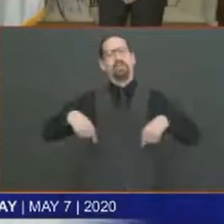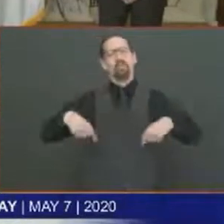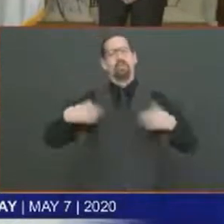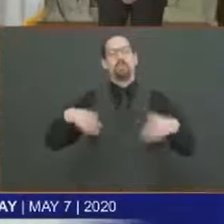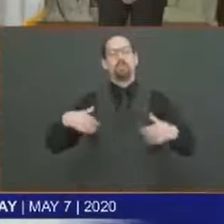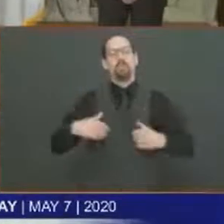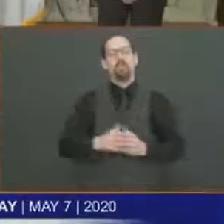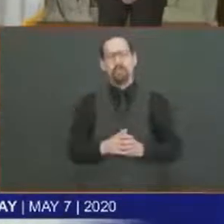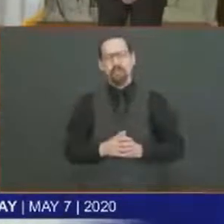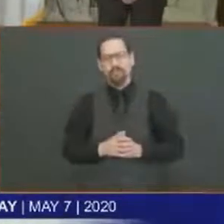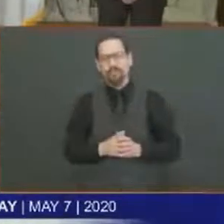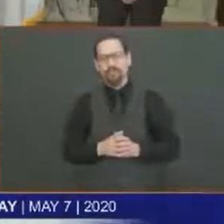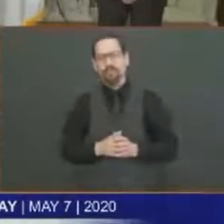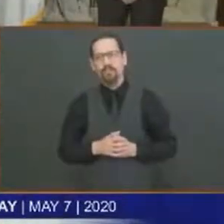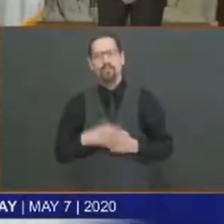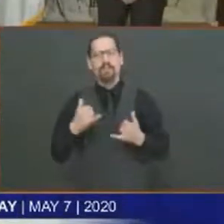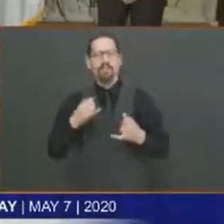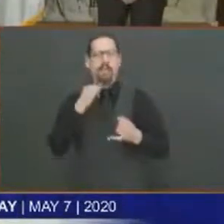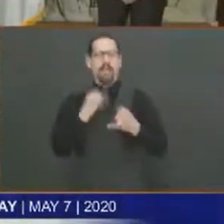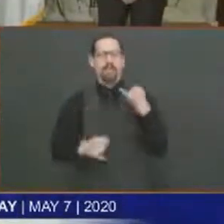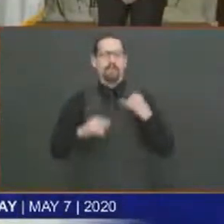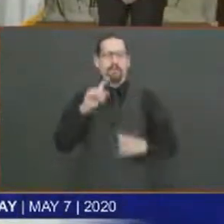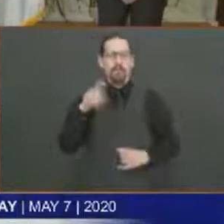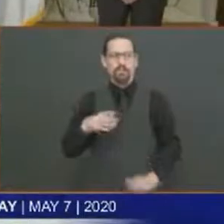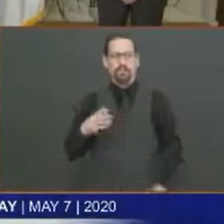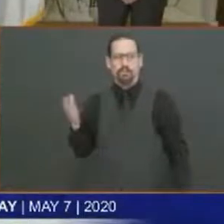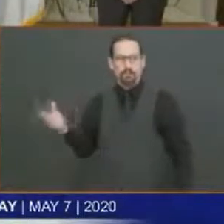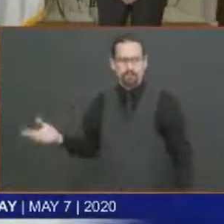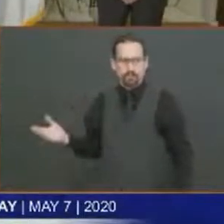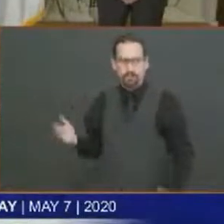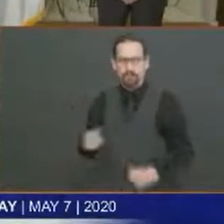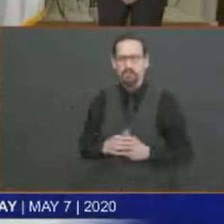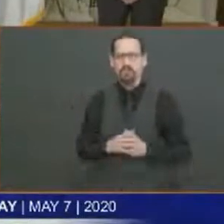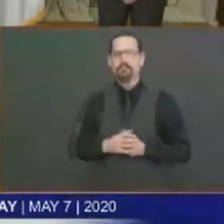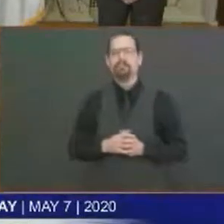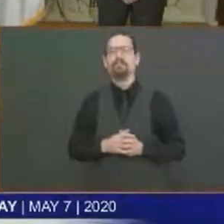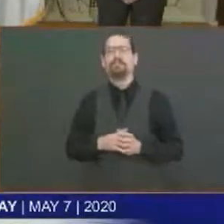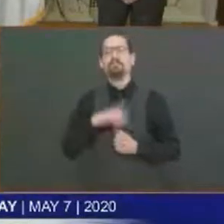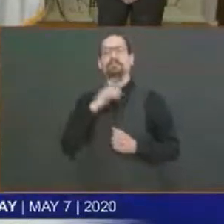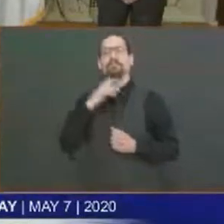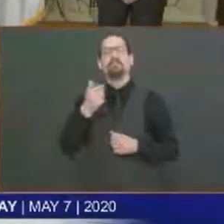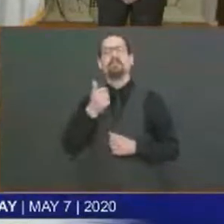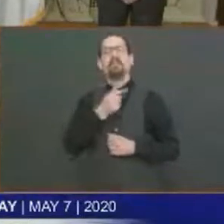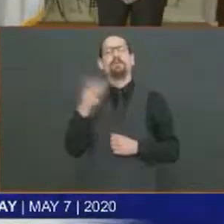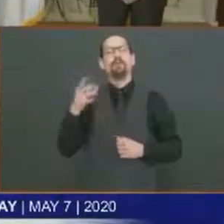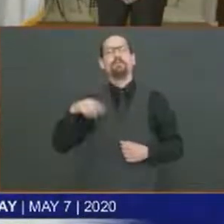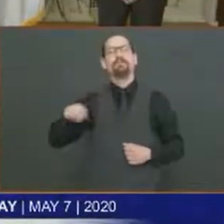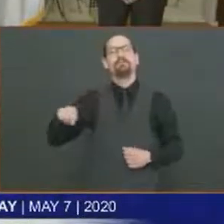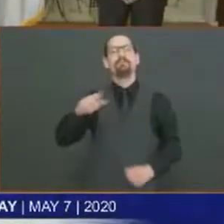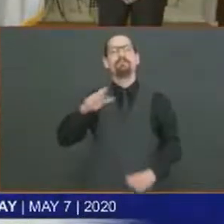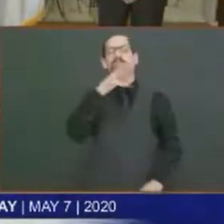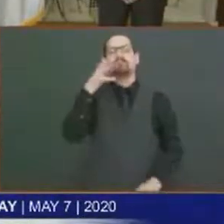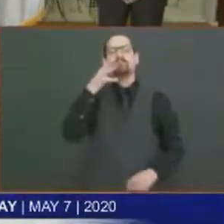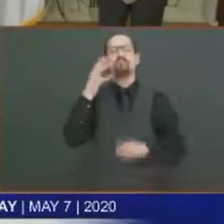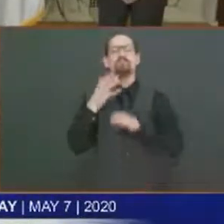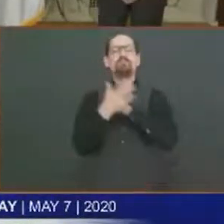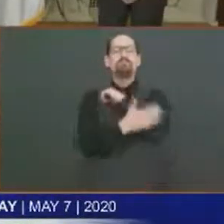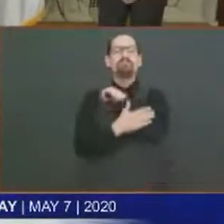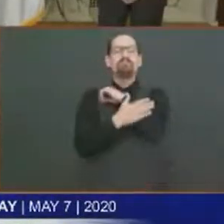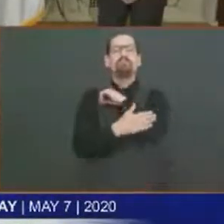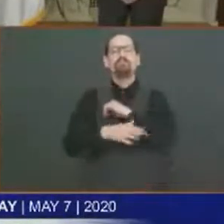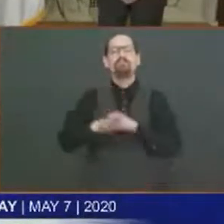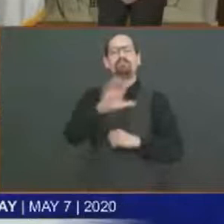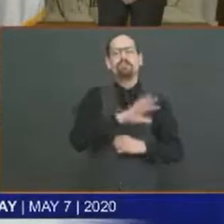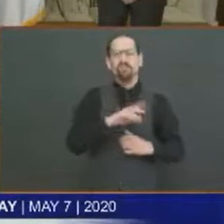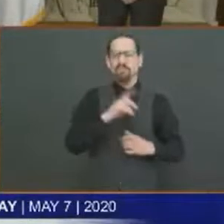Mary McDonald at the Providence Business News. Several rural communities and zip codes are showing a high rate of infection.